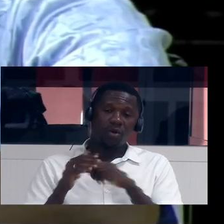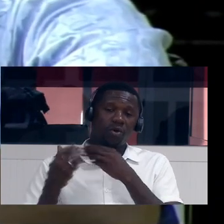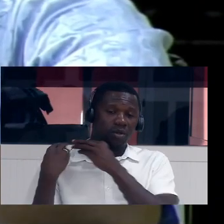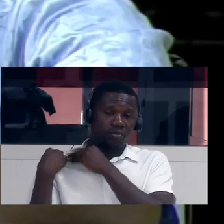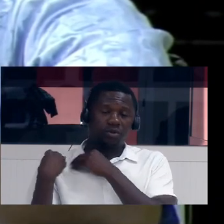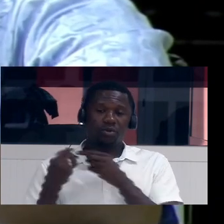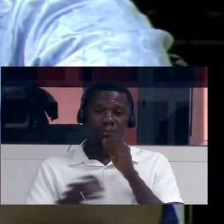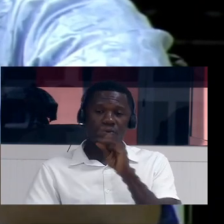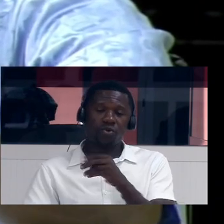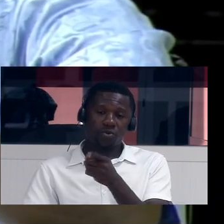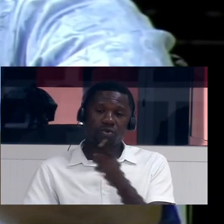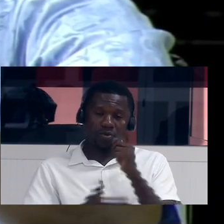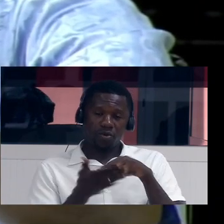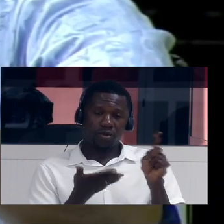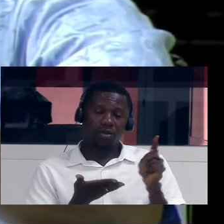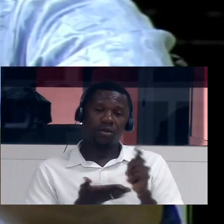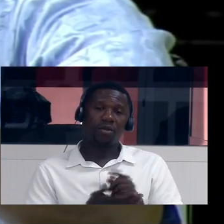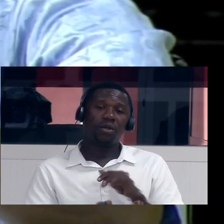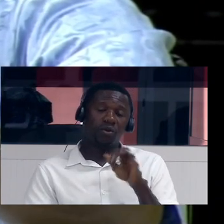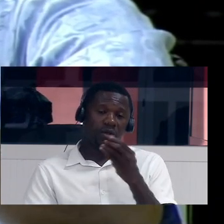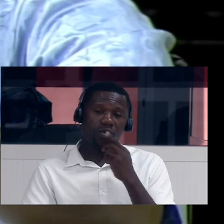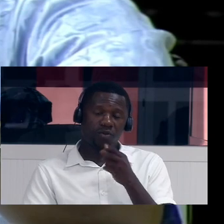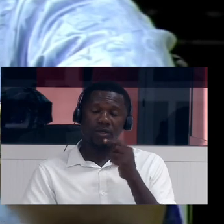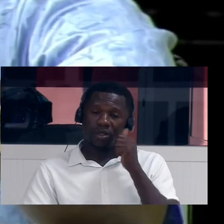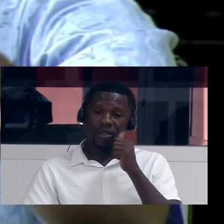to do, correct? You can use that language if you like.